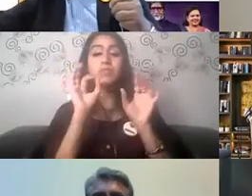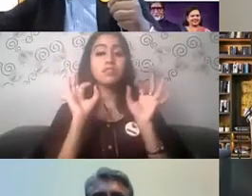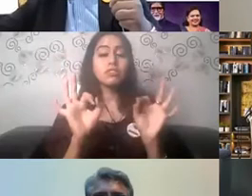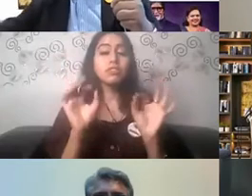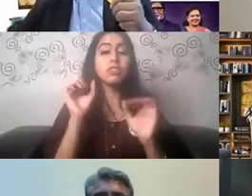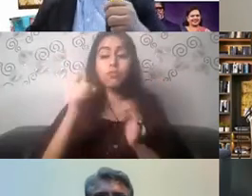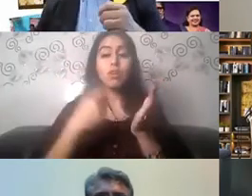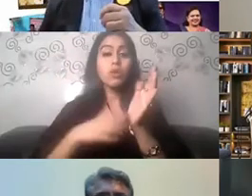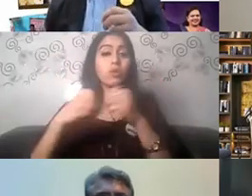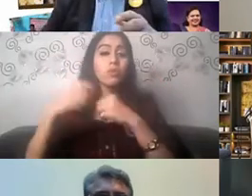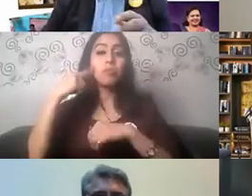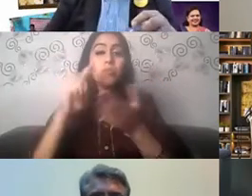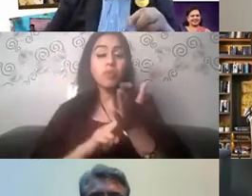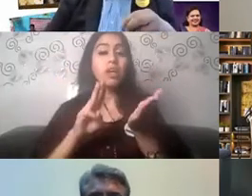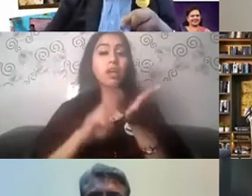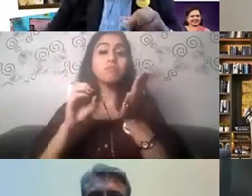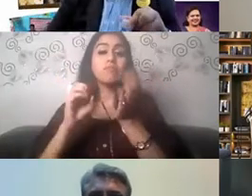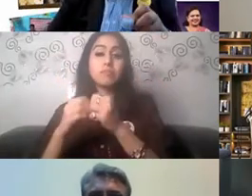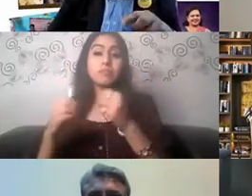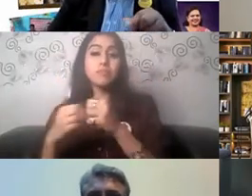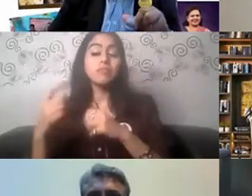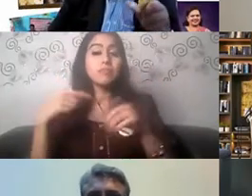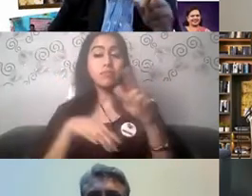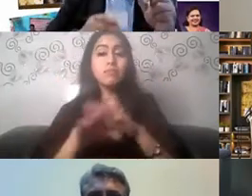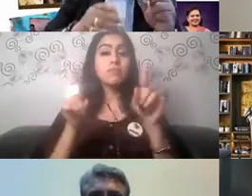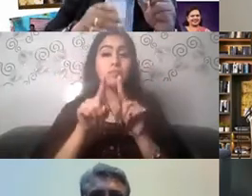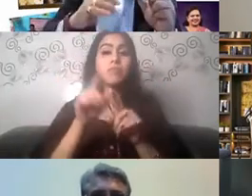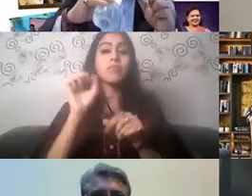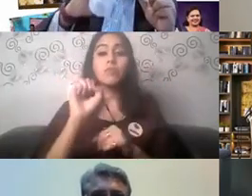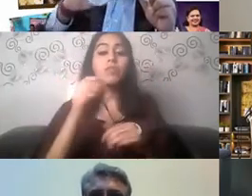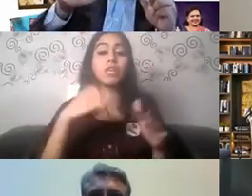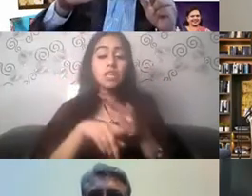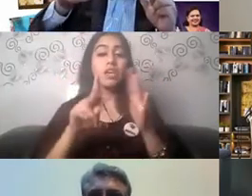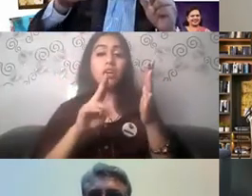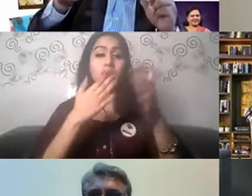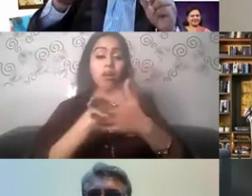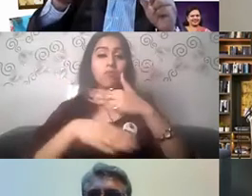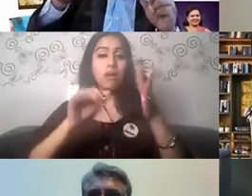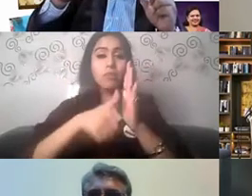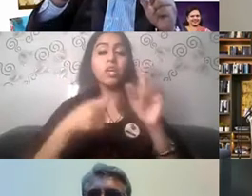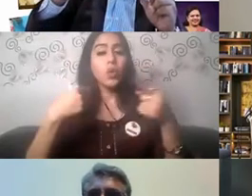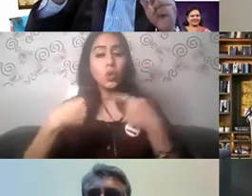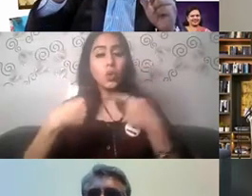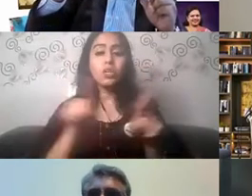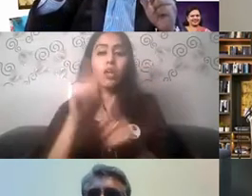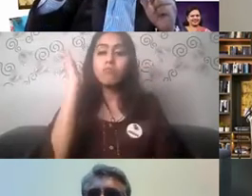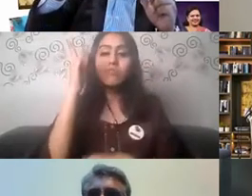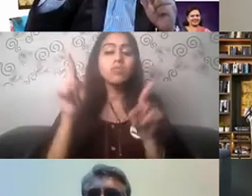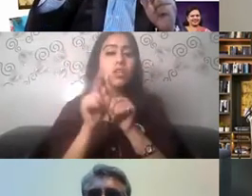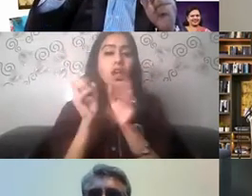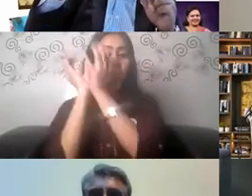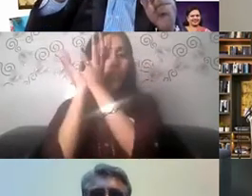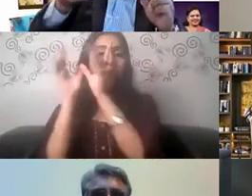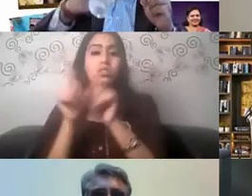an MBE of UK tech charity AbilityNet and is a regular speaker raising awareness of the power